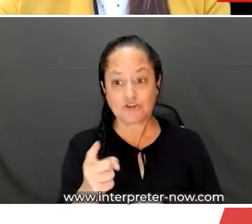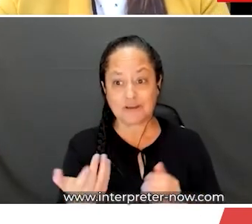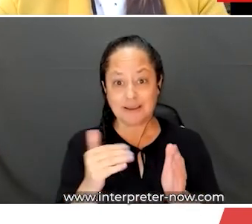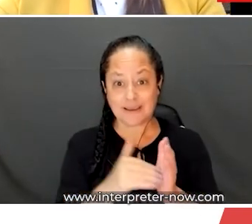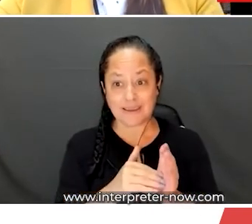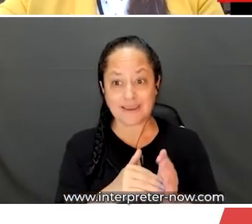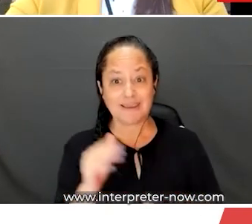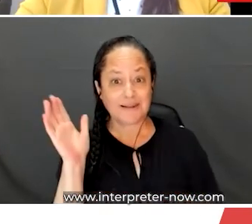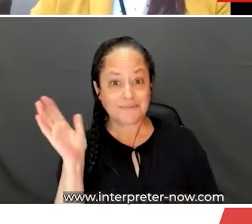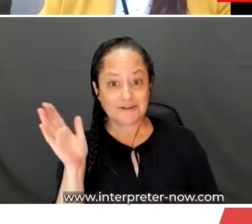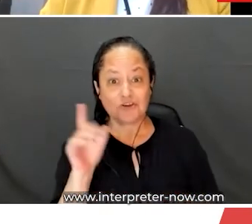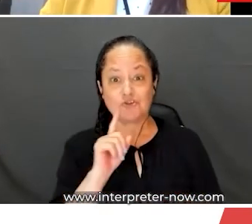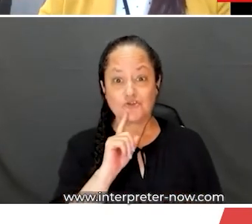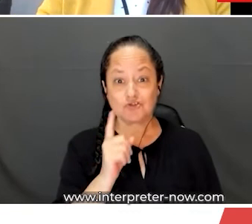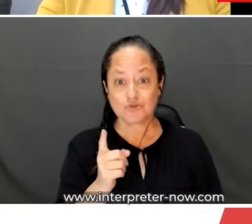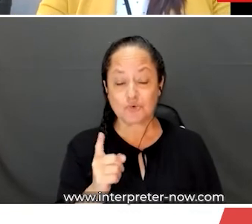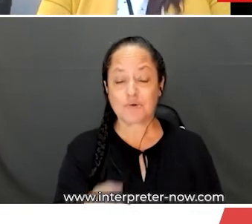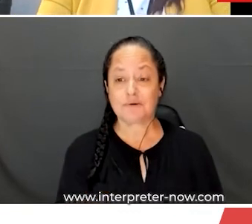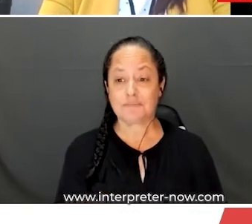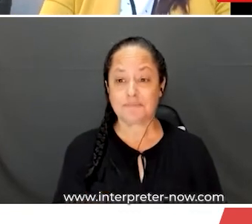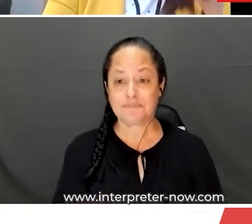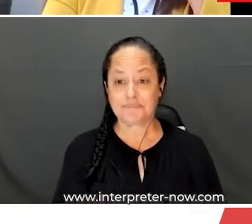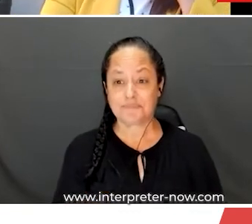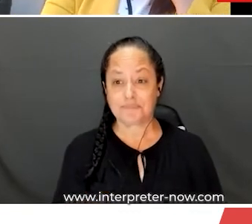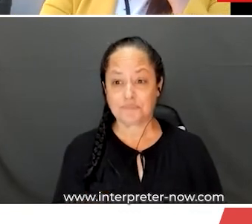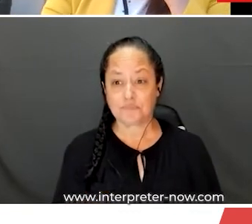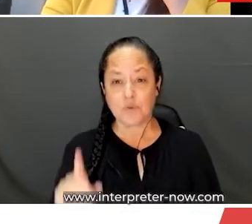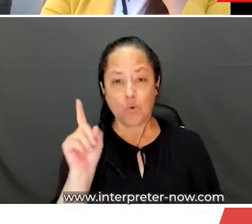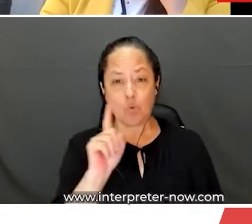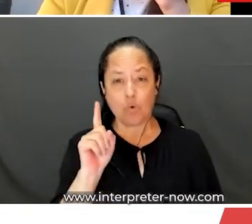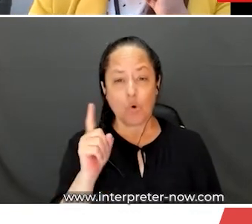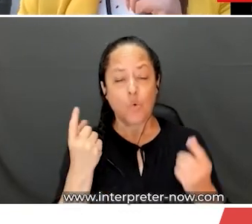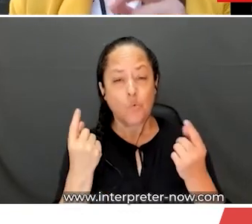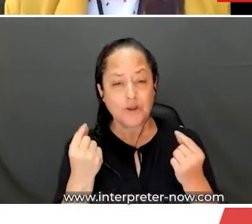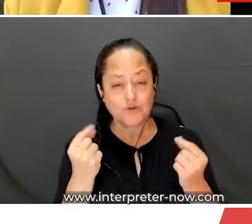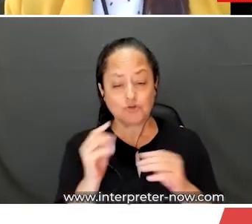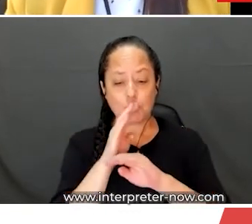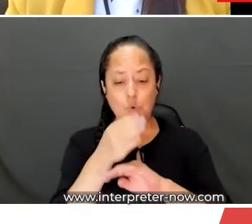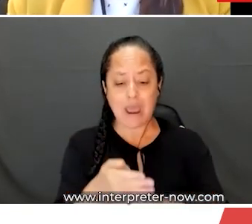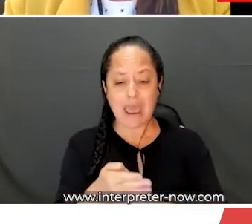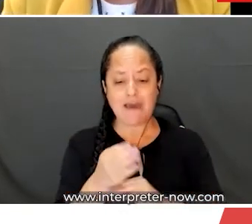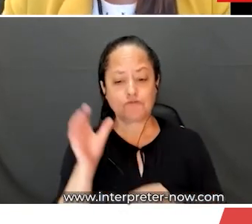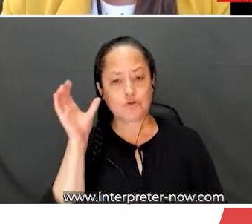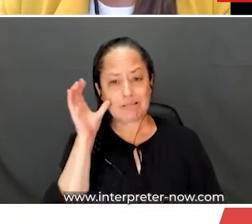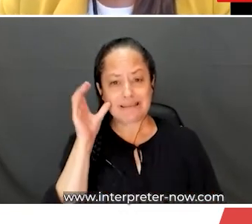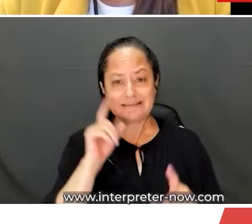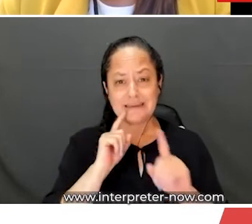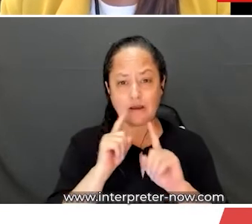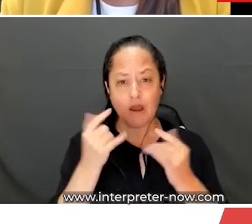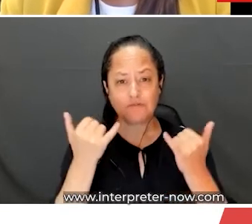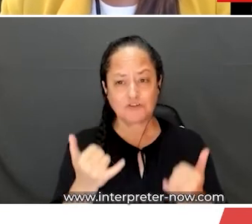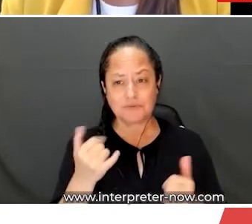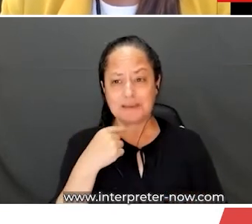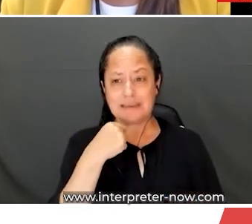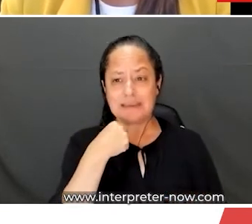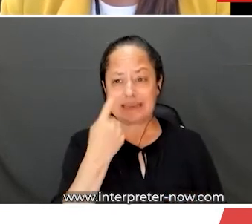Oh, for sure. So where are you going to do after listening to this conversation today? Let me